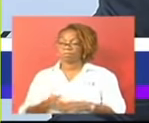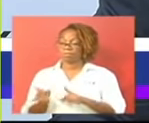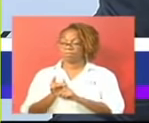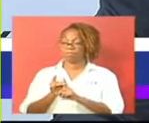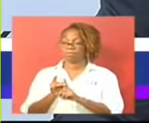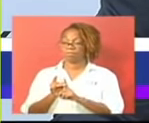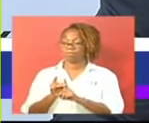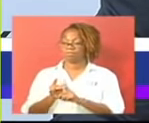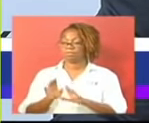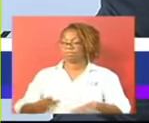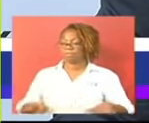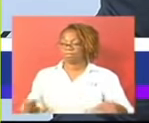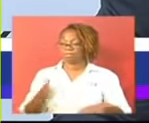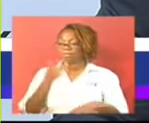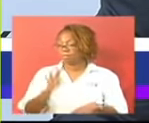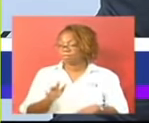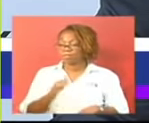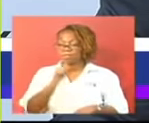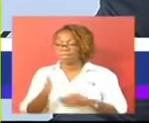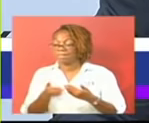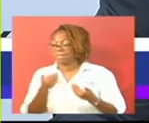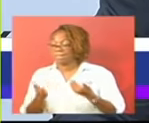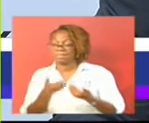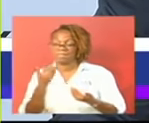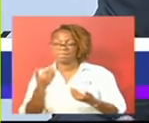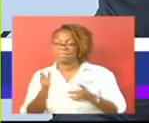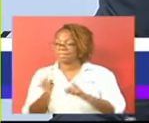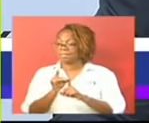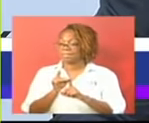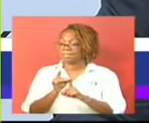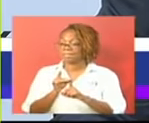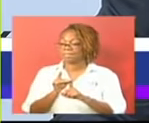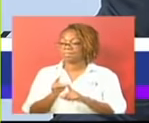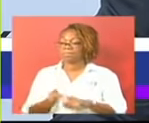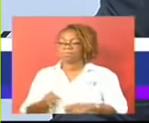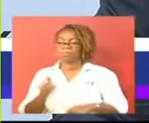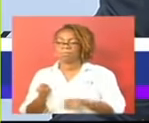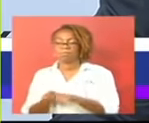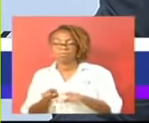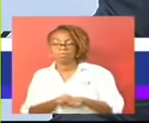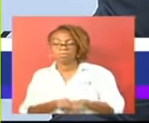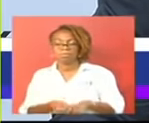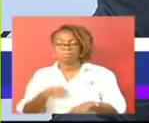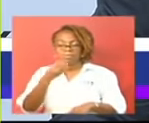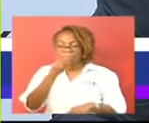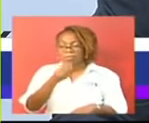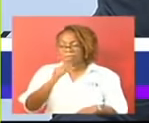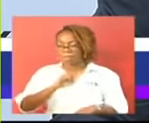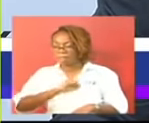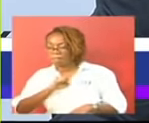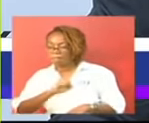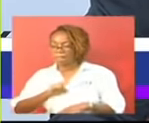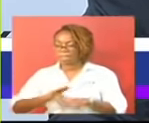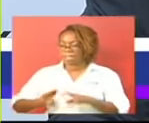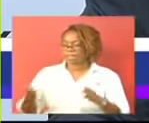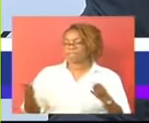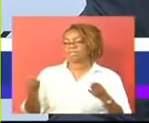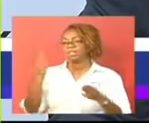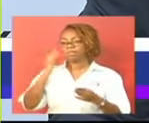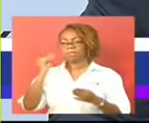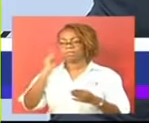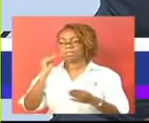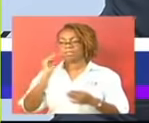manifestations, you got different kinds of symptoms from kids when they got ill, and some of them weren't necessarily